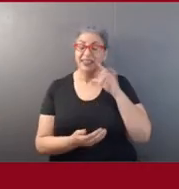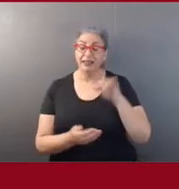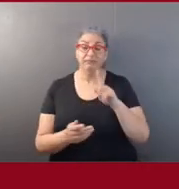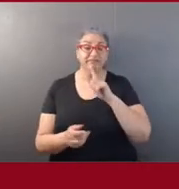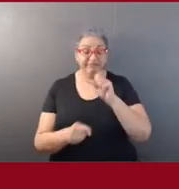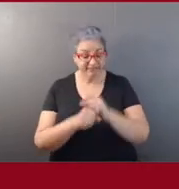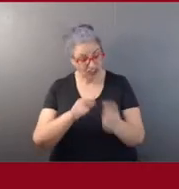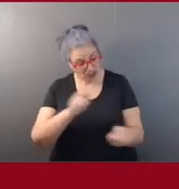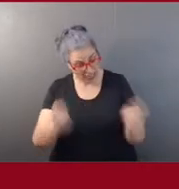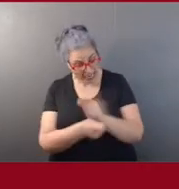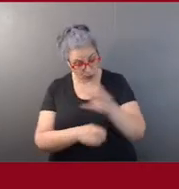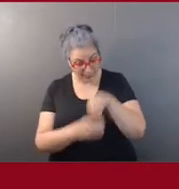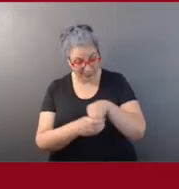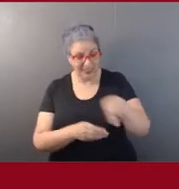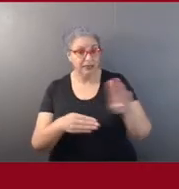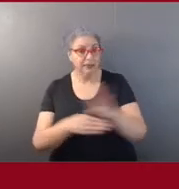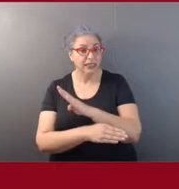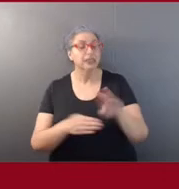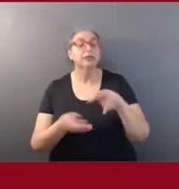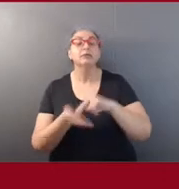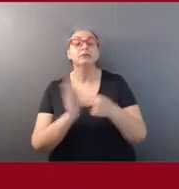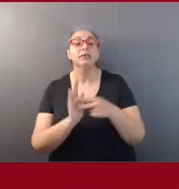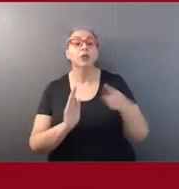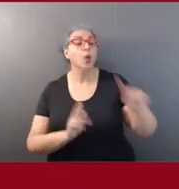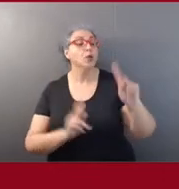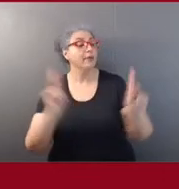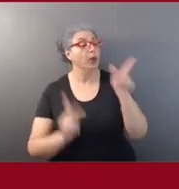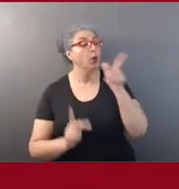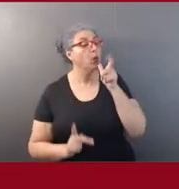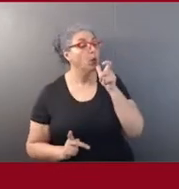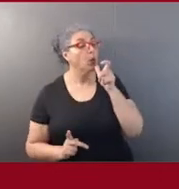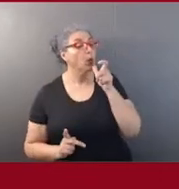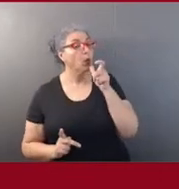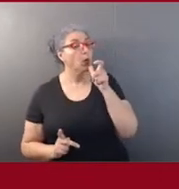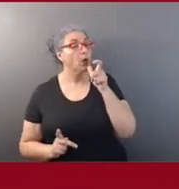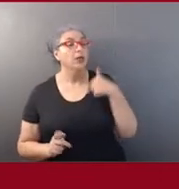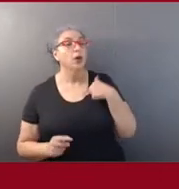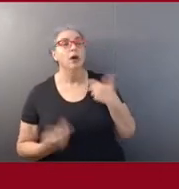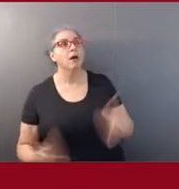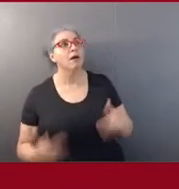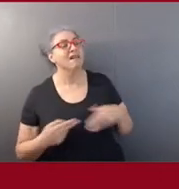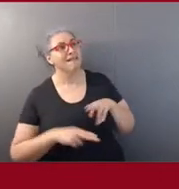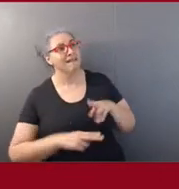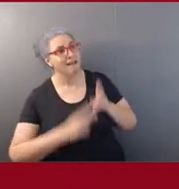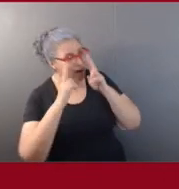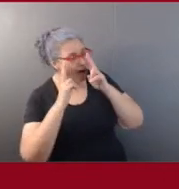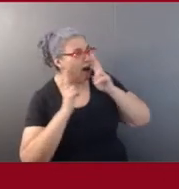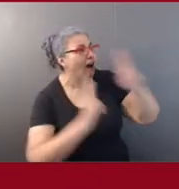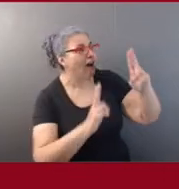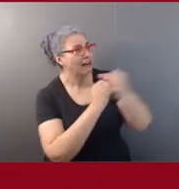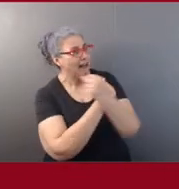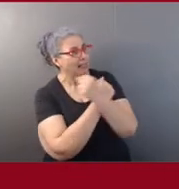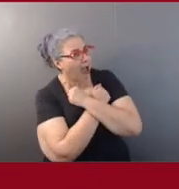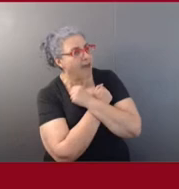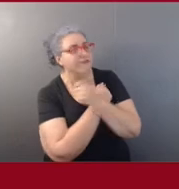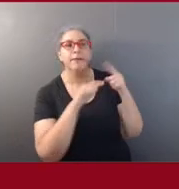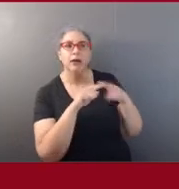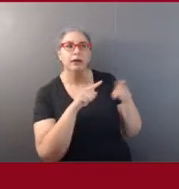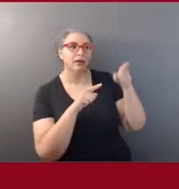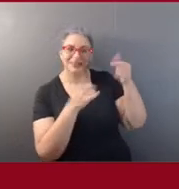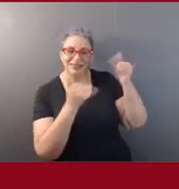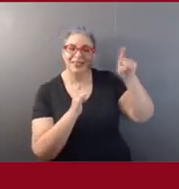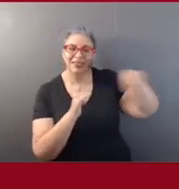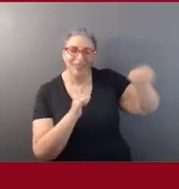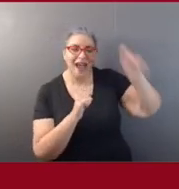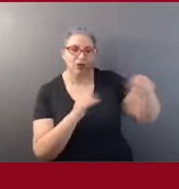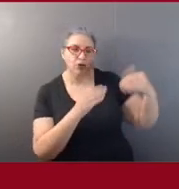industry is taking the people who you revere, who you love, and holding them accountable. I think